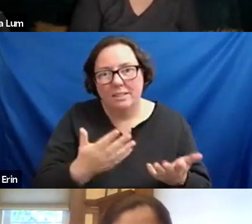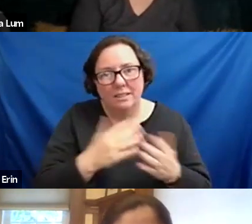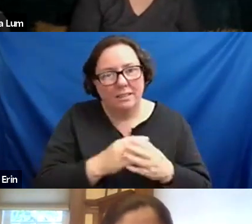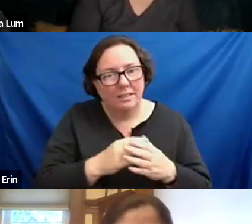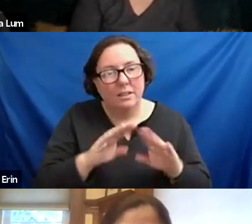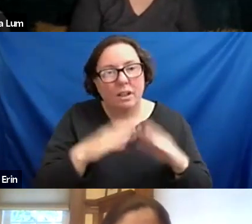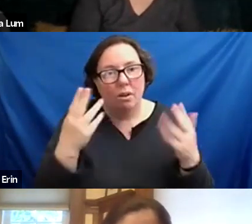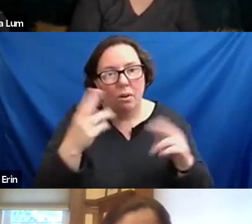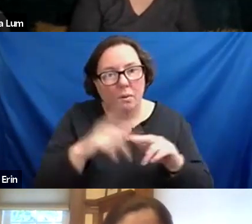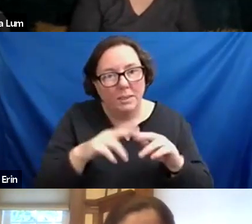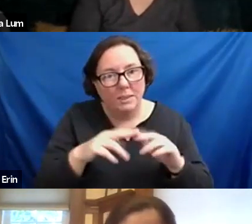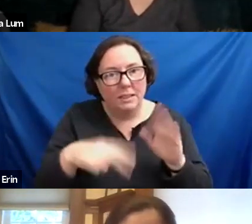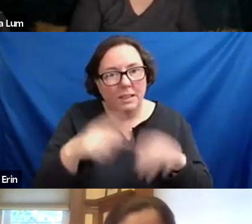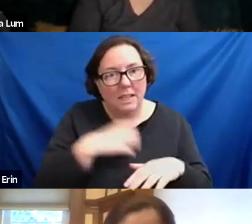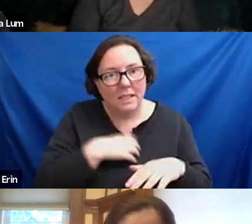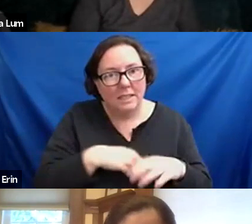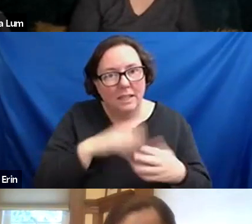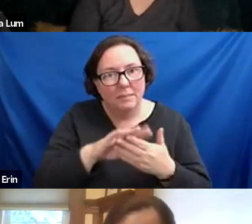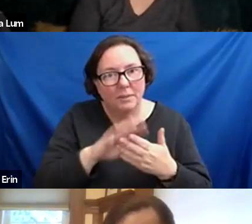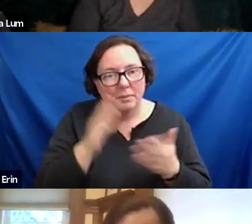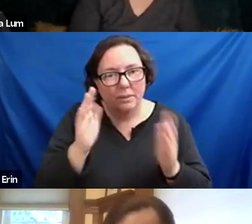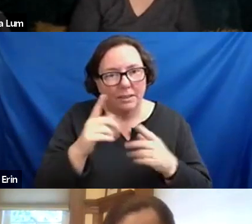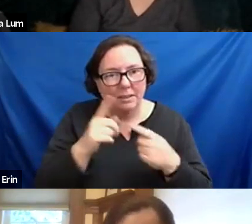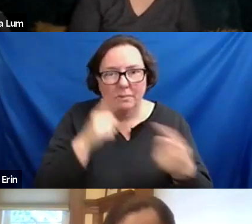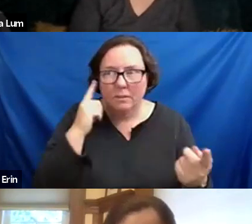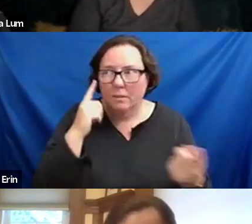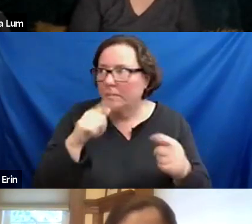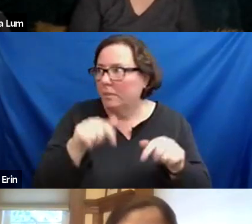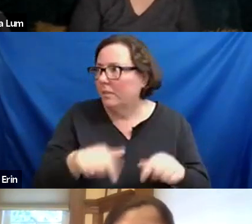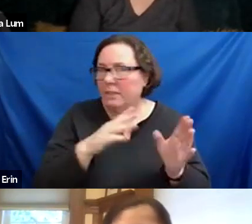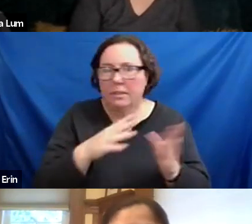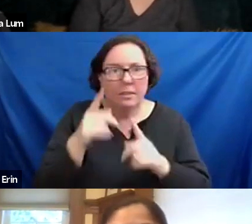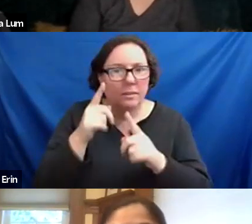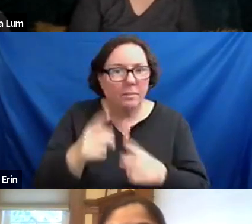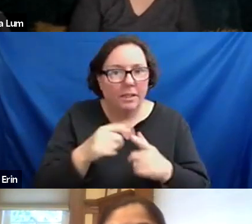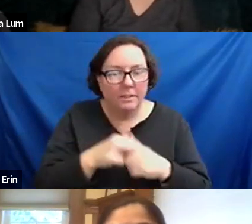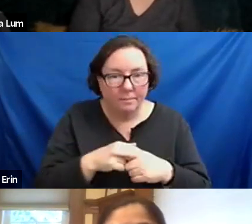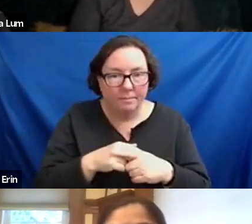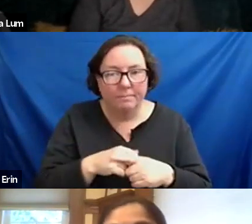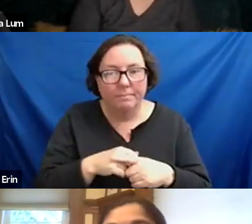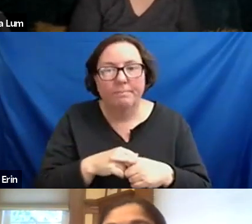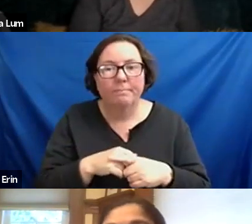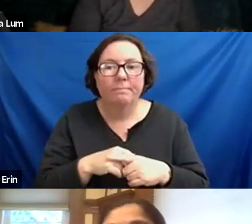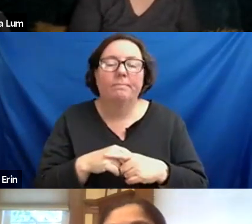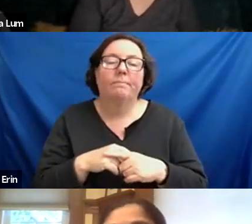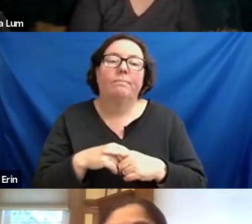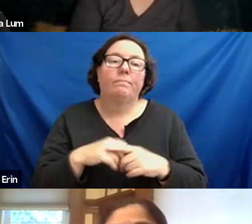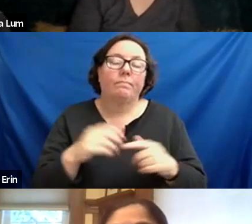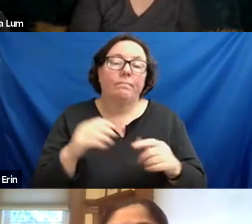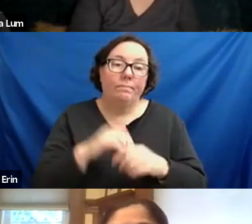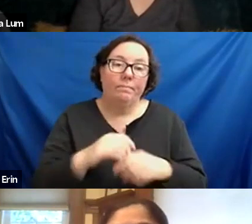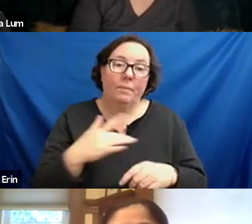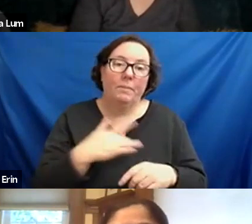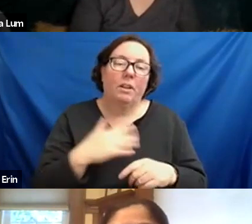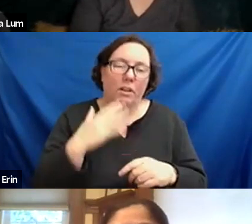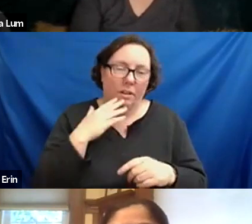Open seats in highly desirable schools seems to be the antithesis of what a public school district should do. In my heart, I know